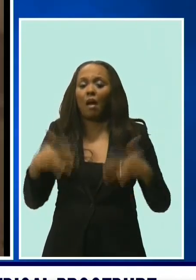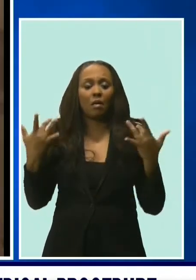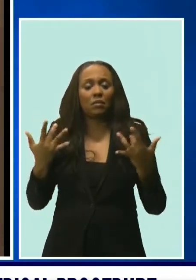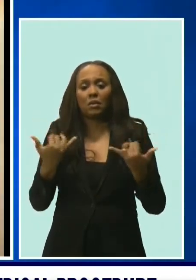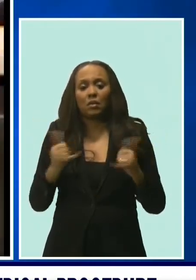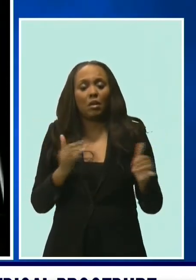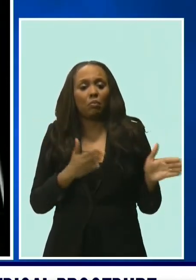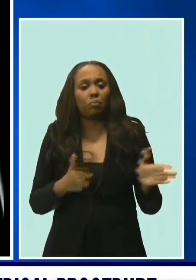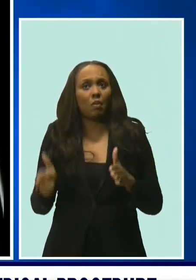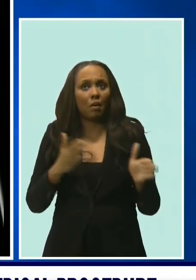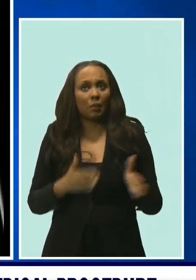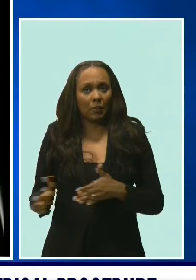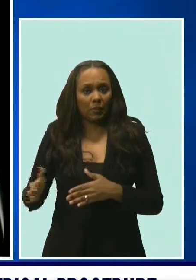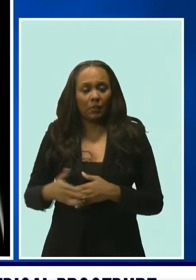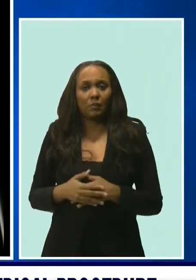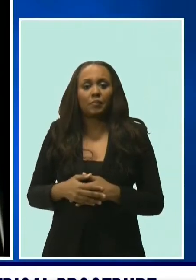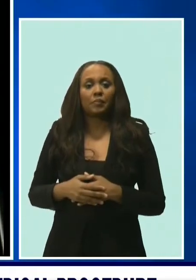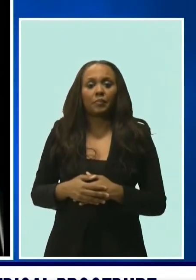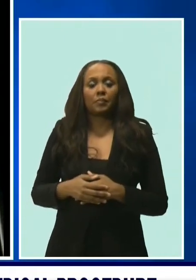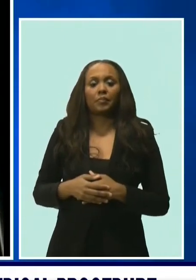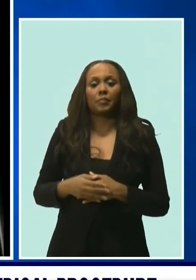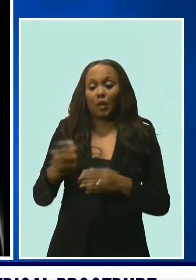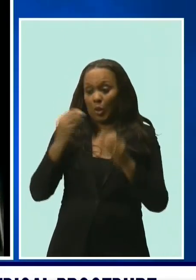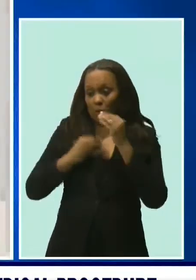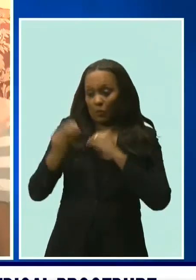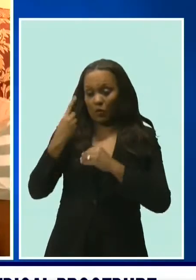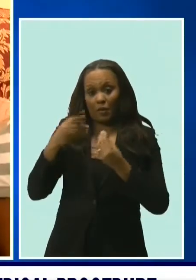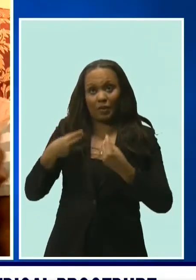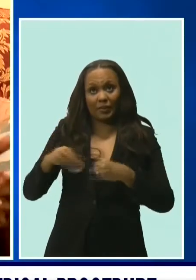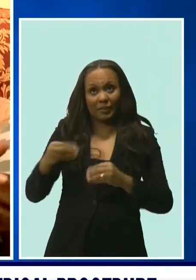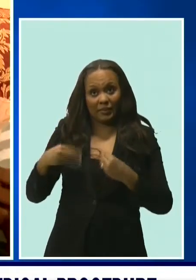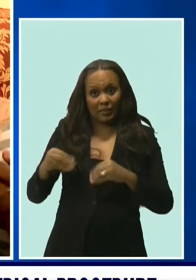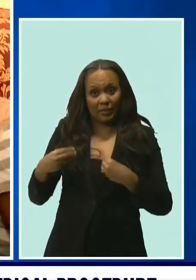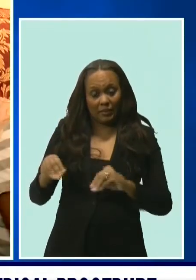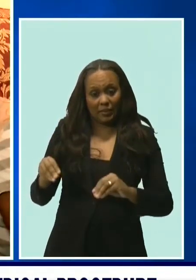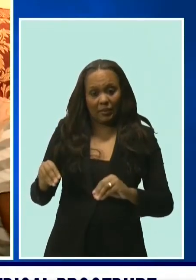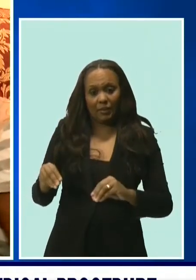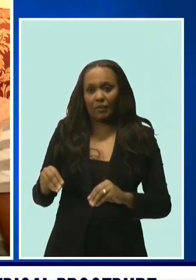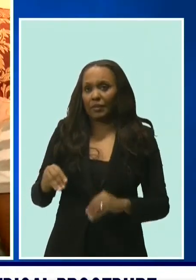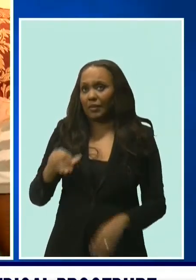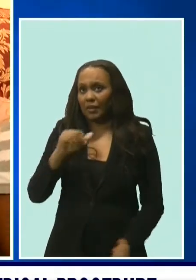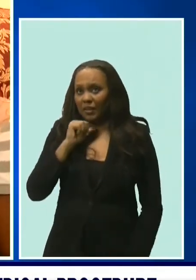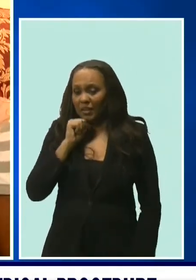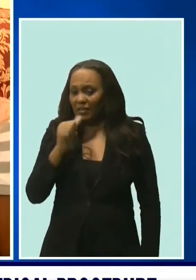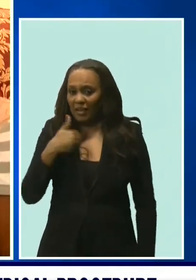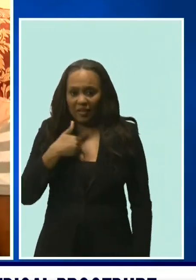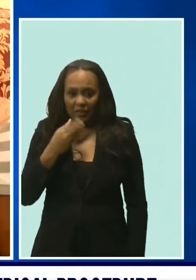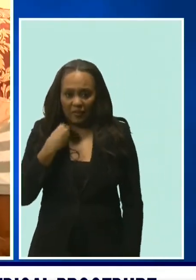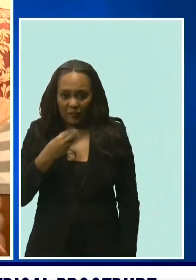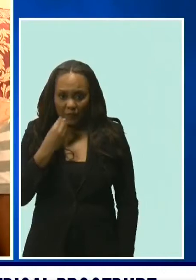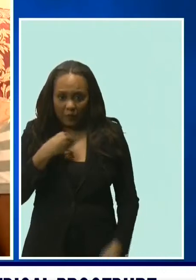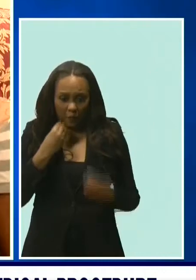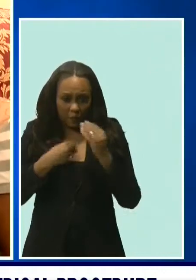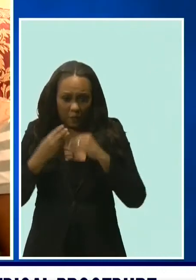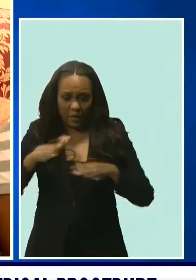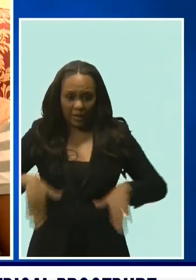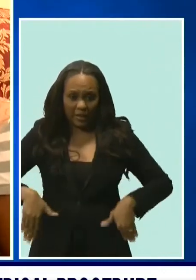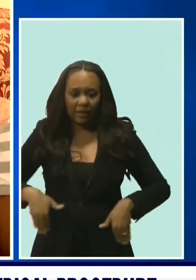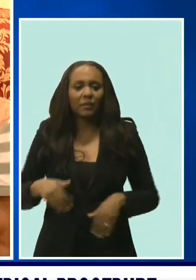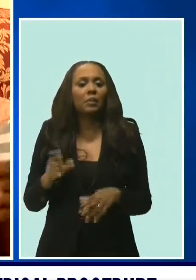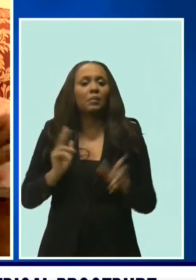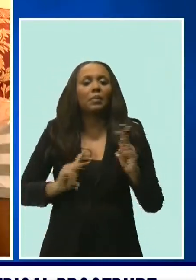to evacuate in the event of a storm surge. So remember to find out what types of wind and water hazards could happen where you live,